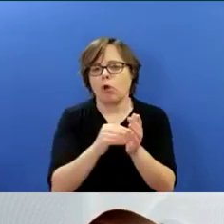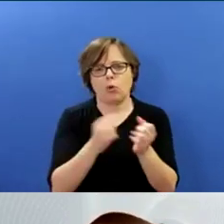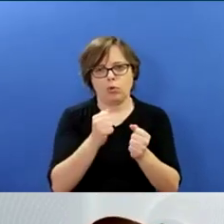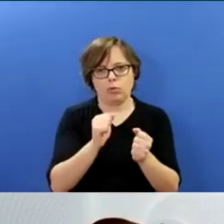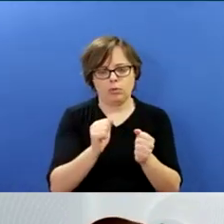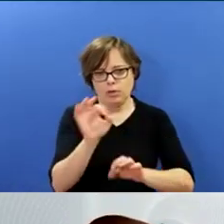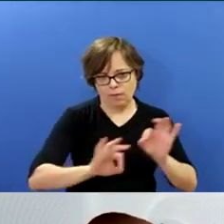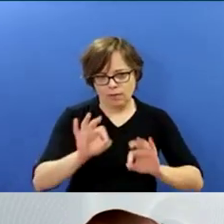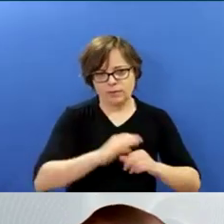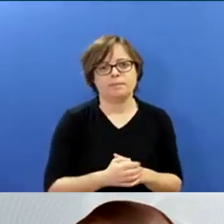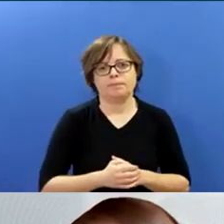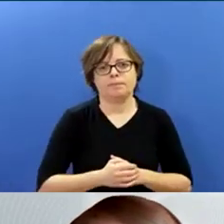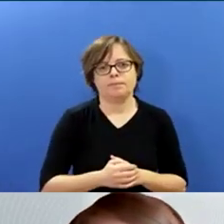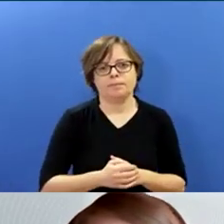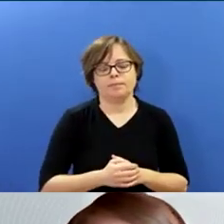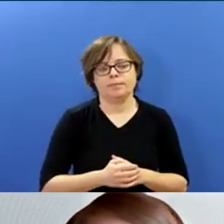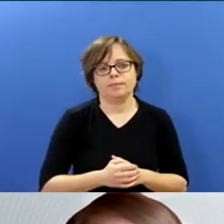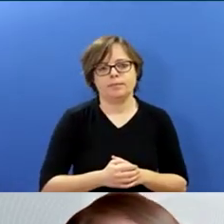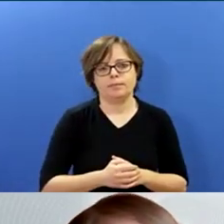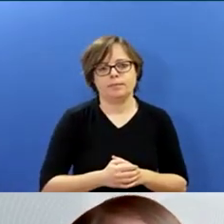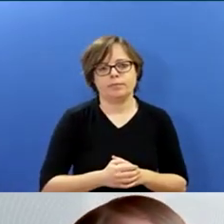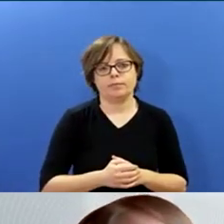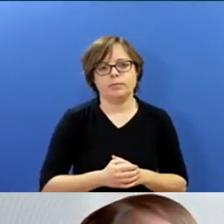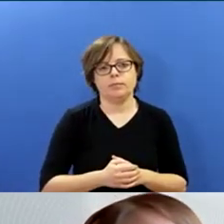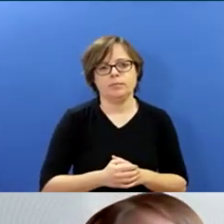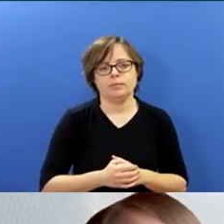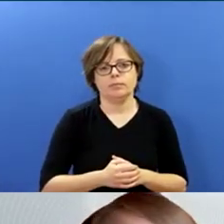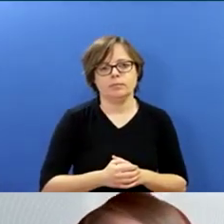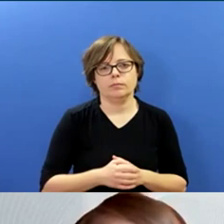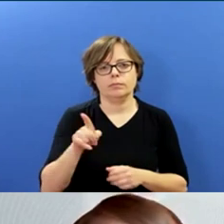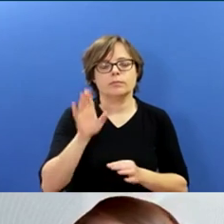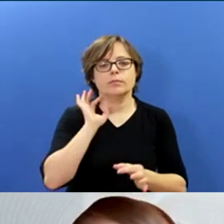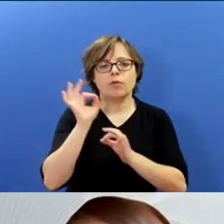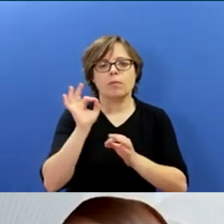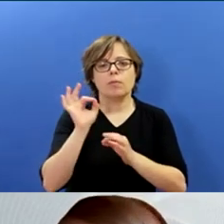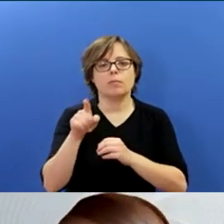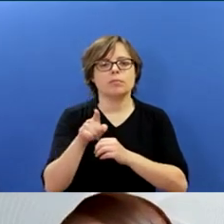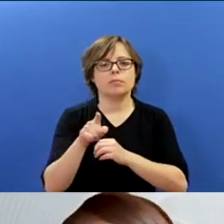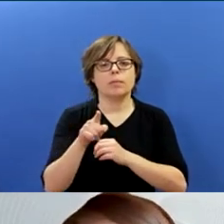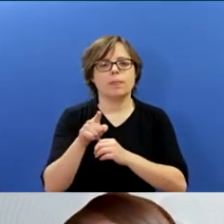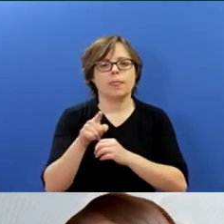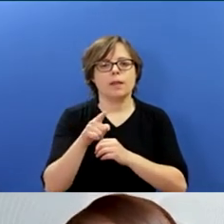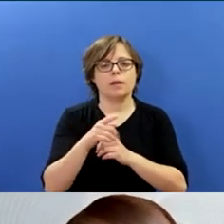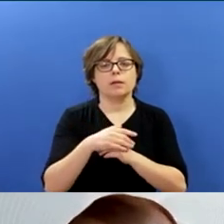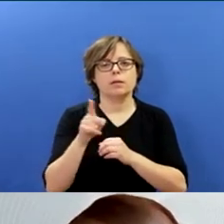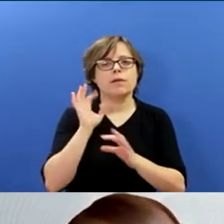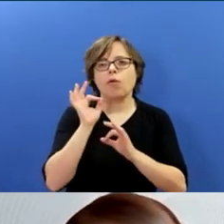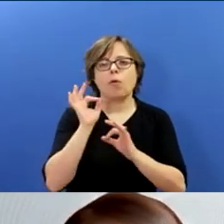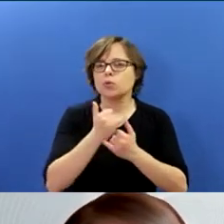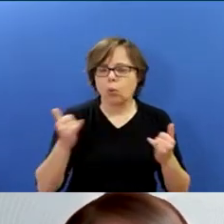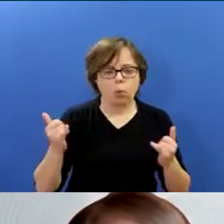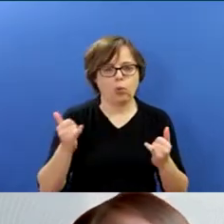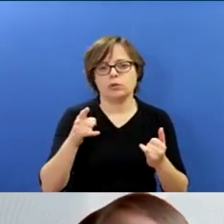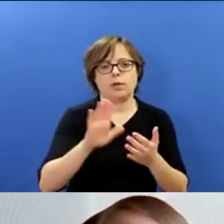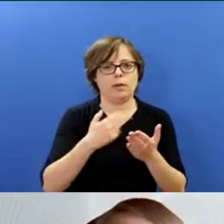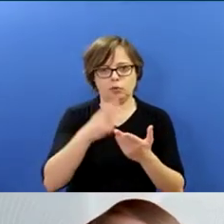The index was based on various data, for example, the year of construction, the annual resource of the heating system, existing renovation measures, and so